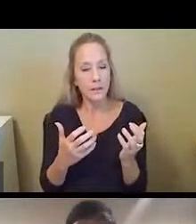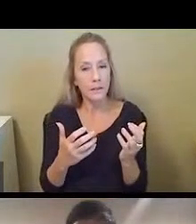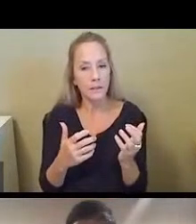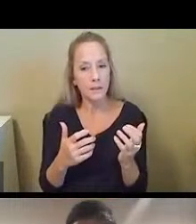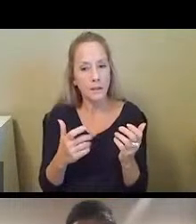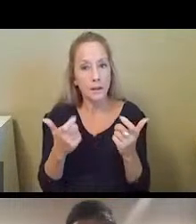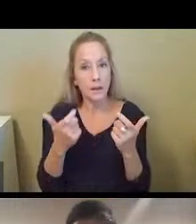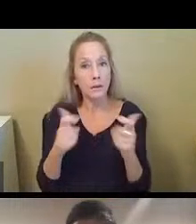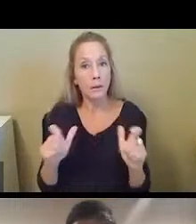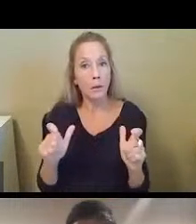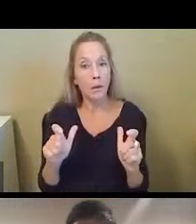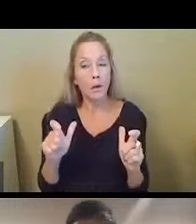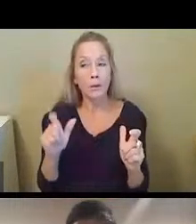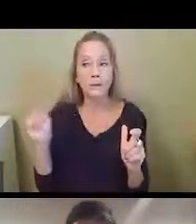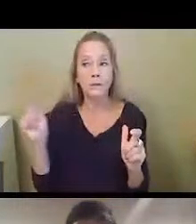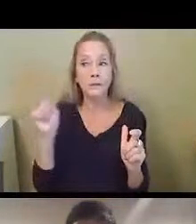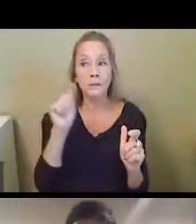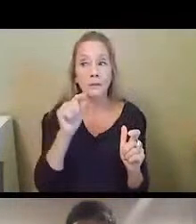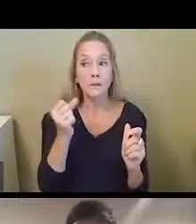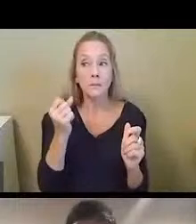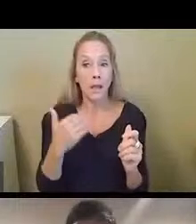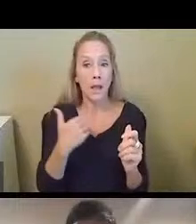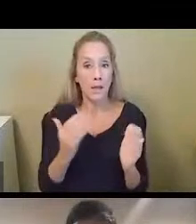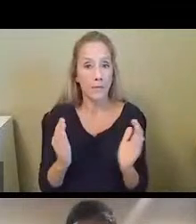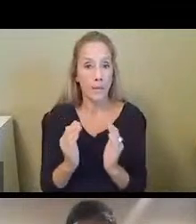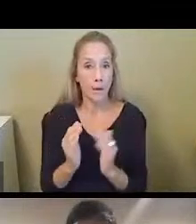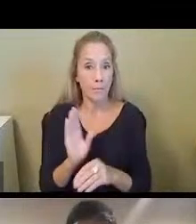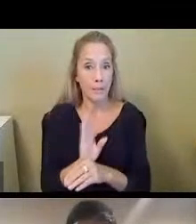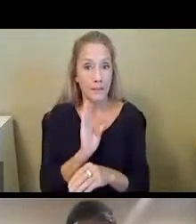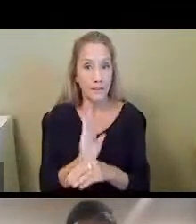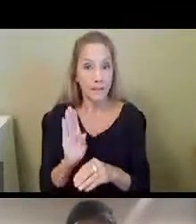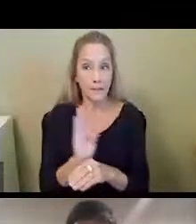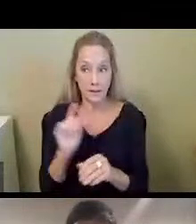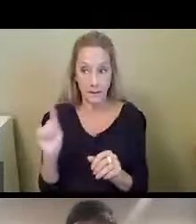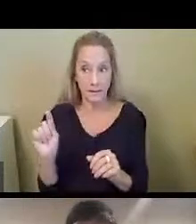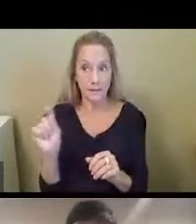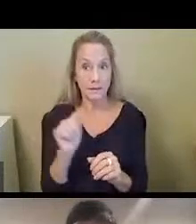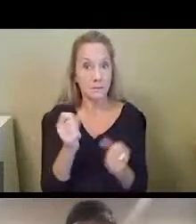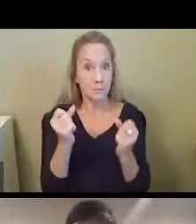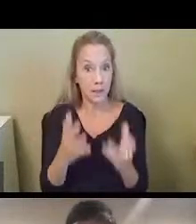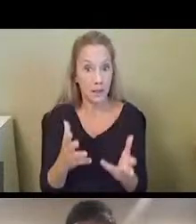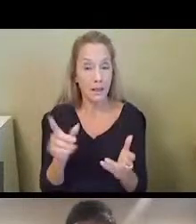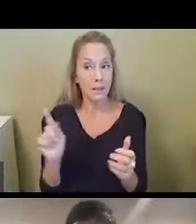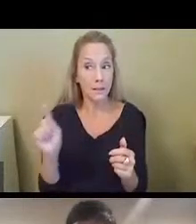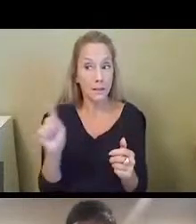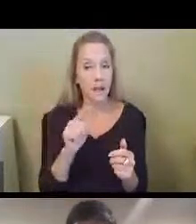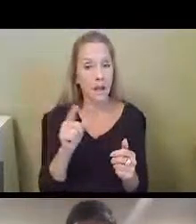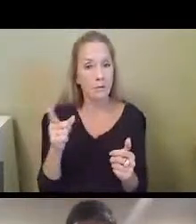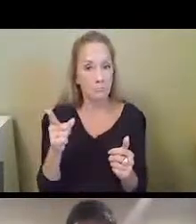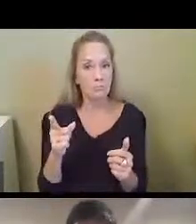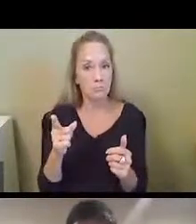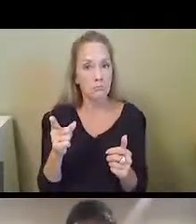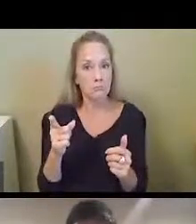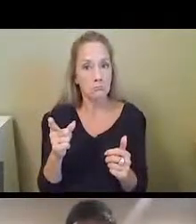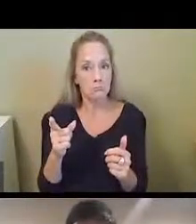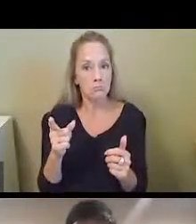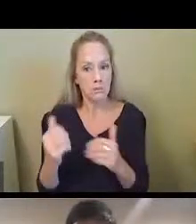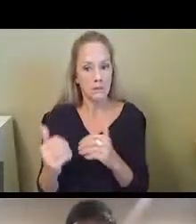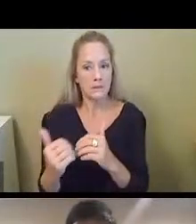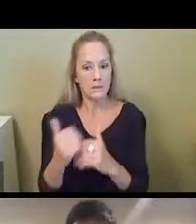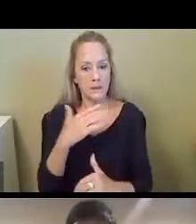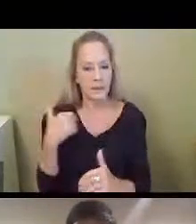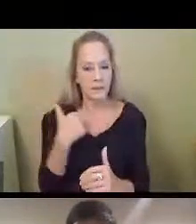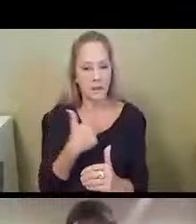number of small business owners in the community that took time out to send us a kind of a large